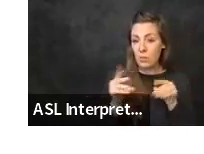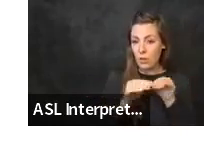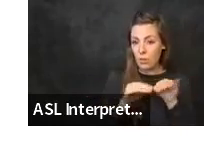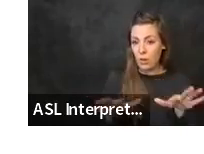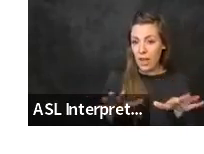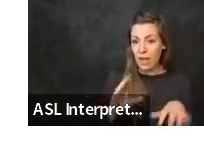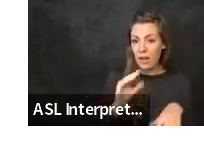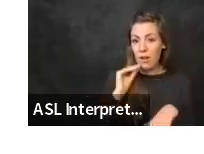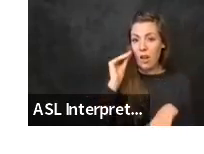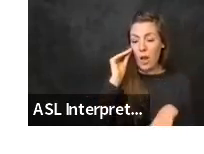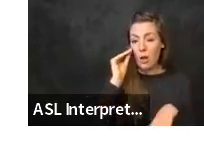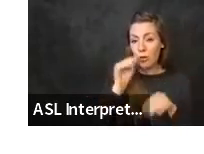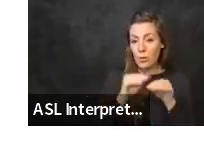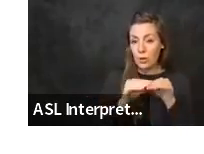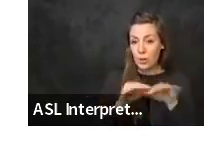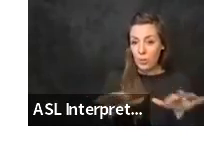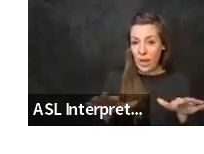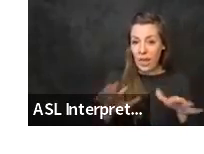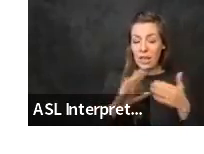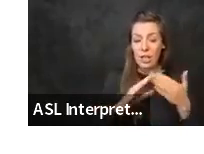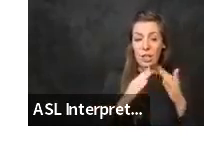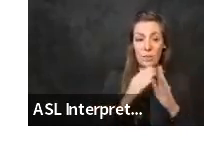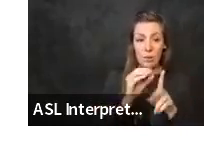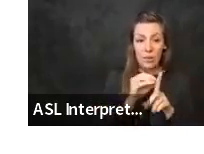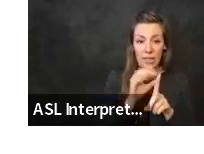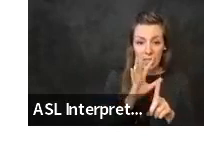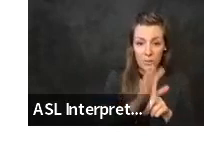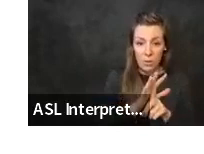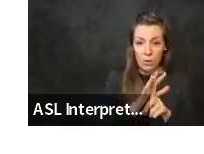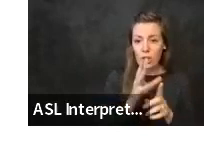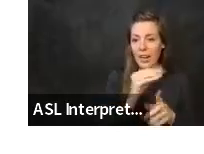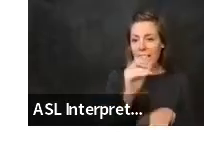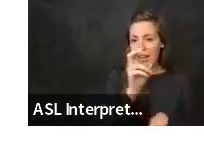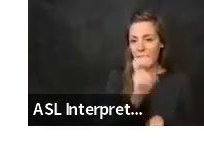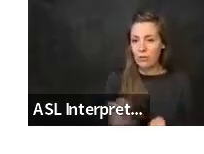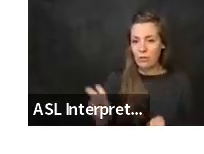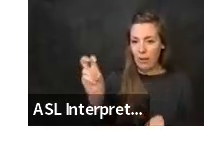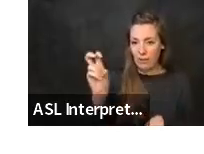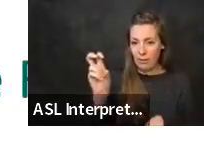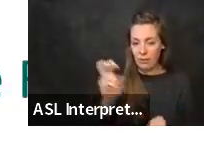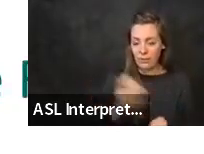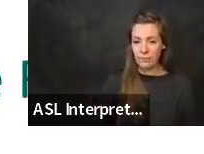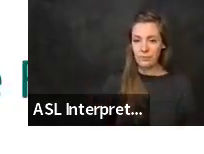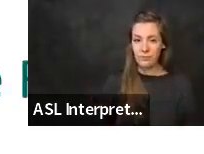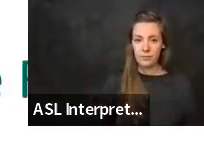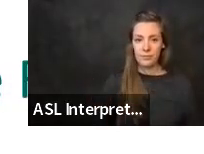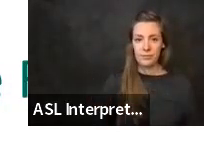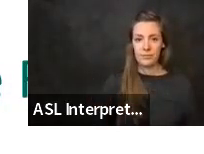household transmission, community exposure, and travel.